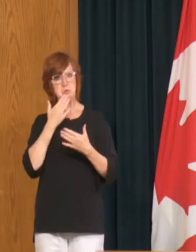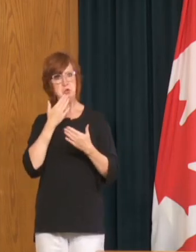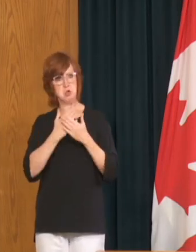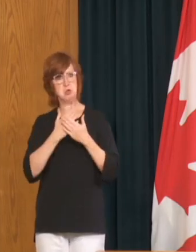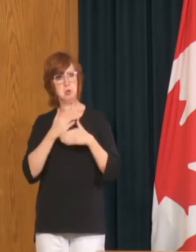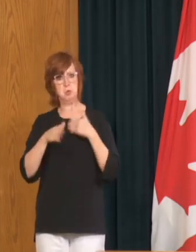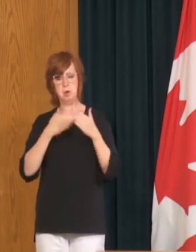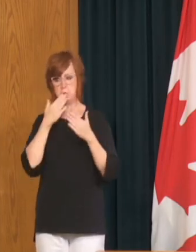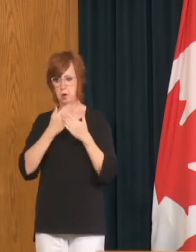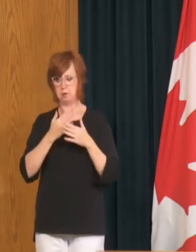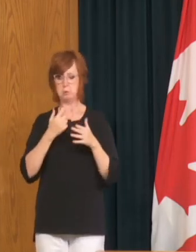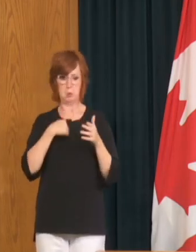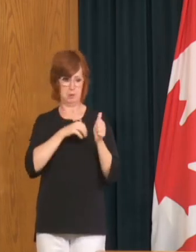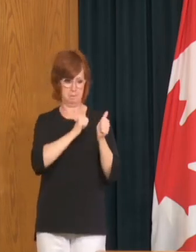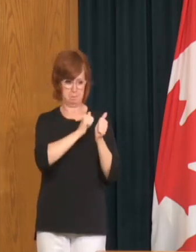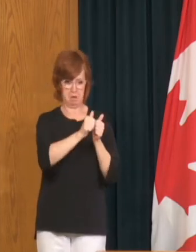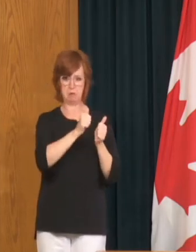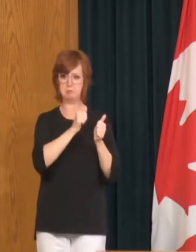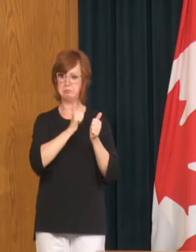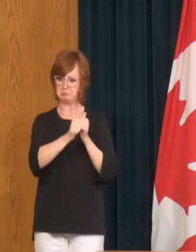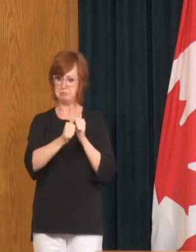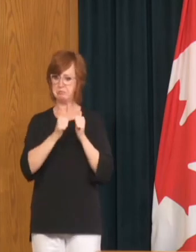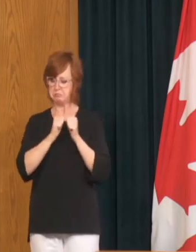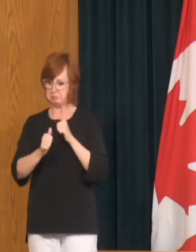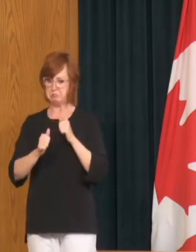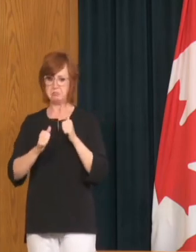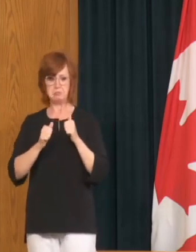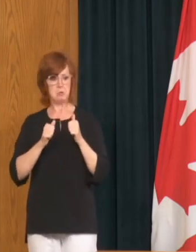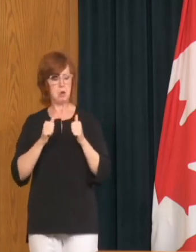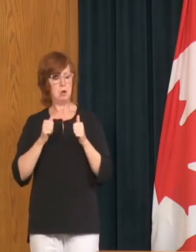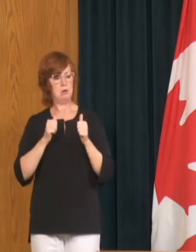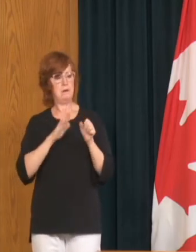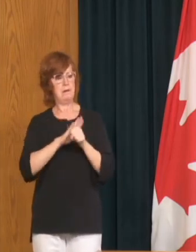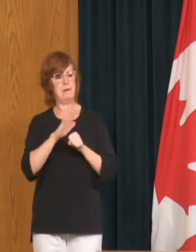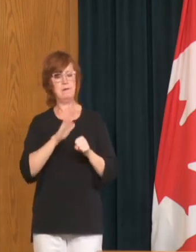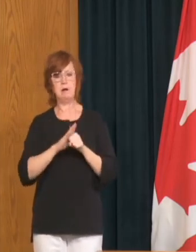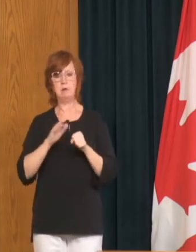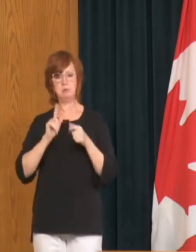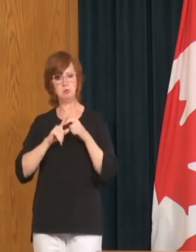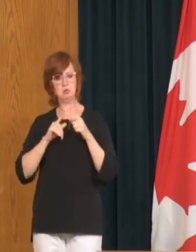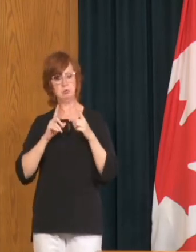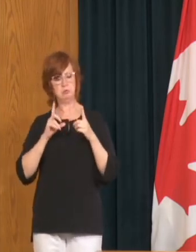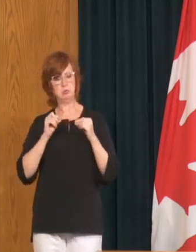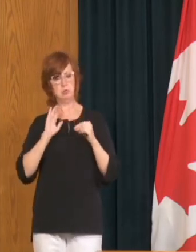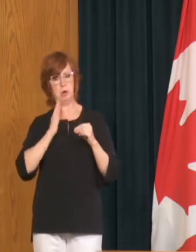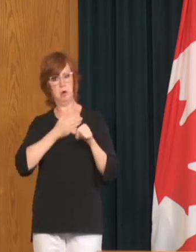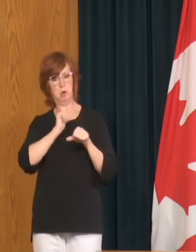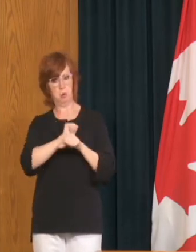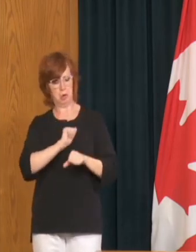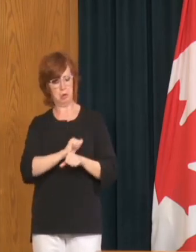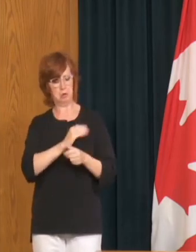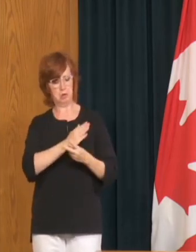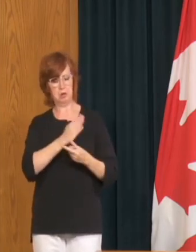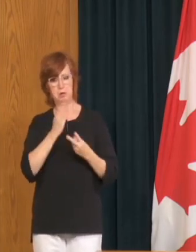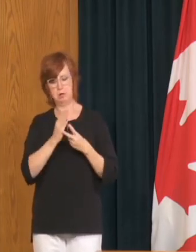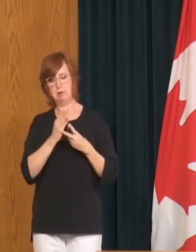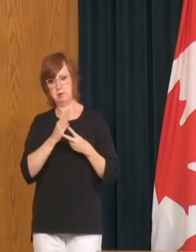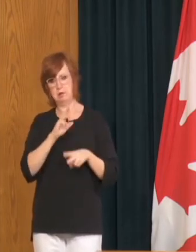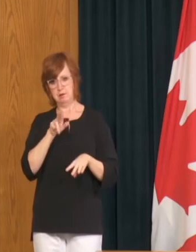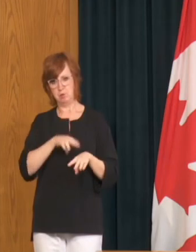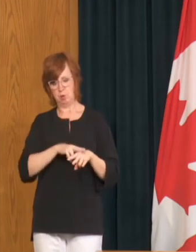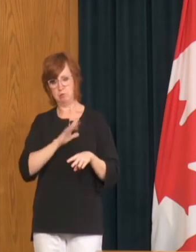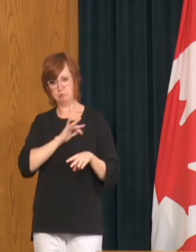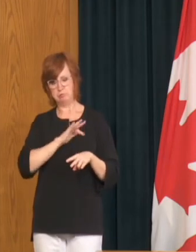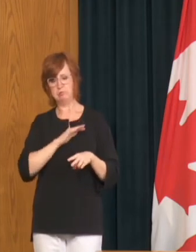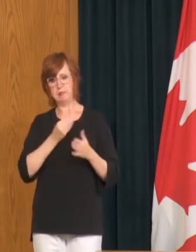is important for us to be doing the work that the people of this province expect us to be accomplishing. We were also able to introduce and pass a budget. And again,